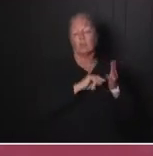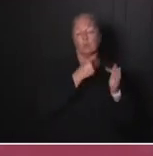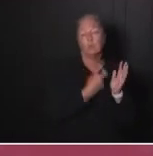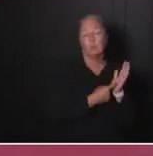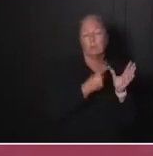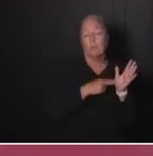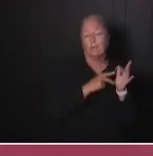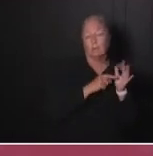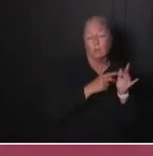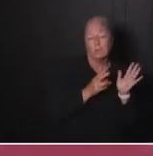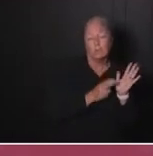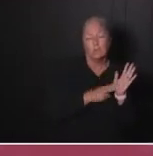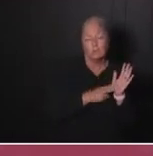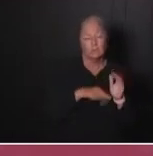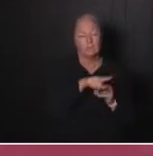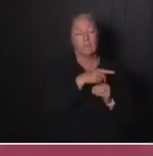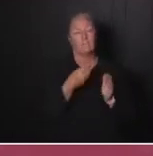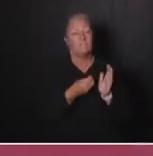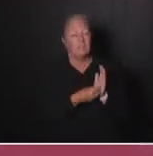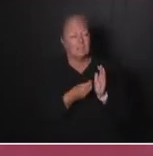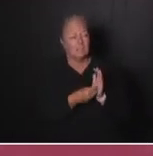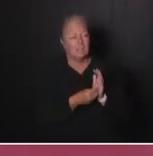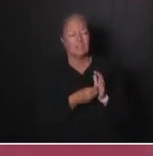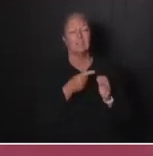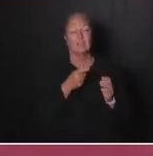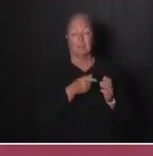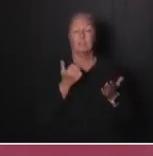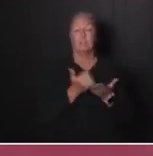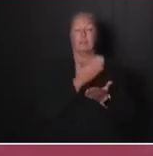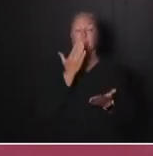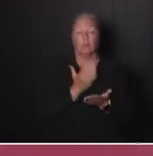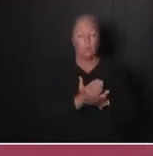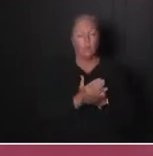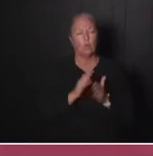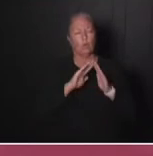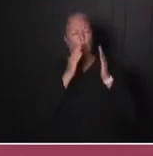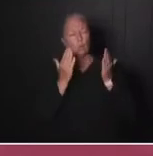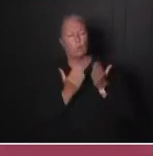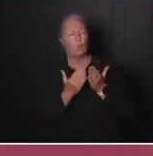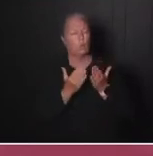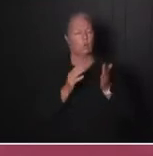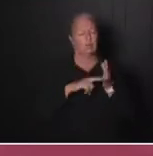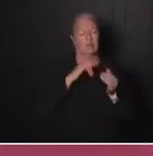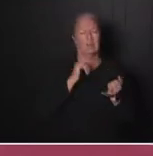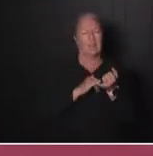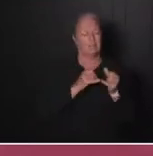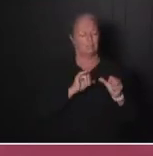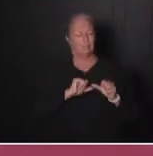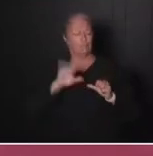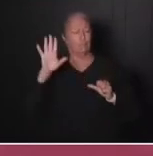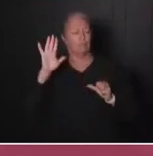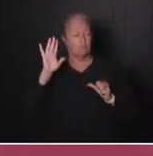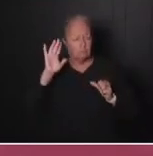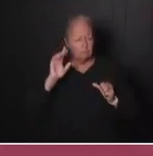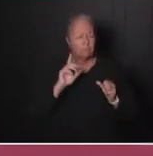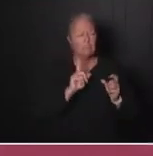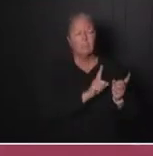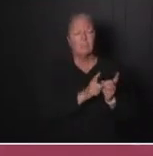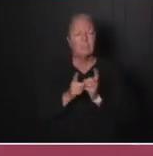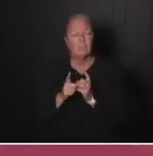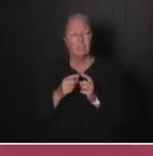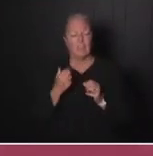industry, the fund will revive our ability to make world-class products. It will commercialise innovation